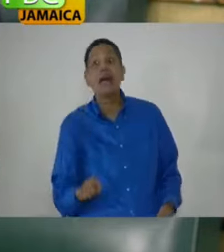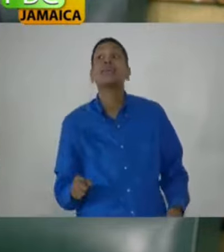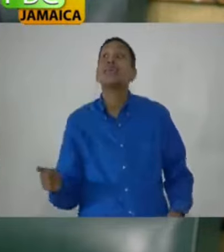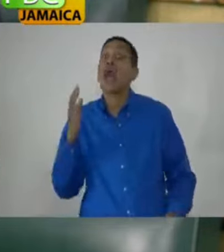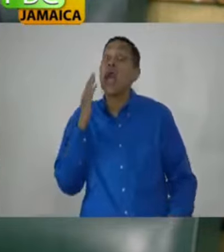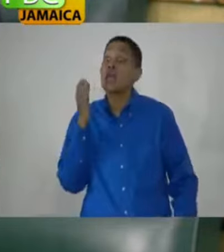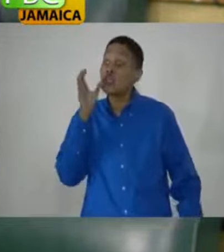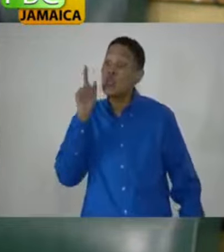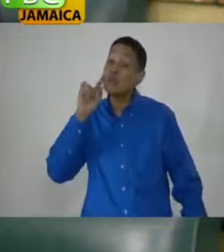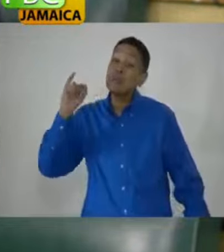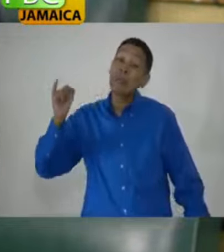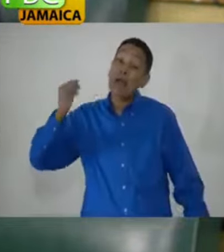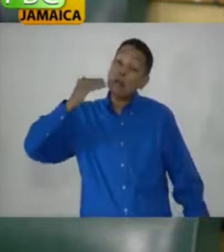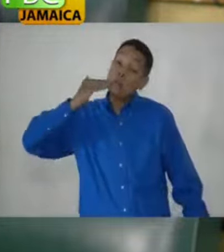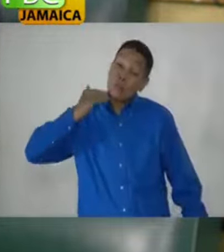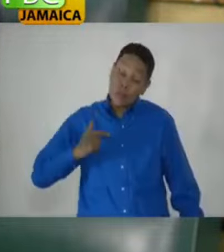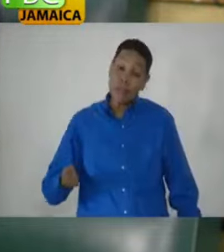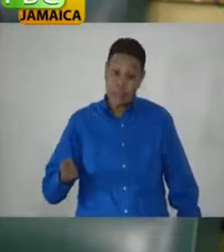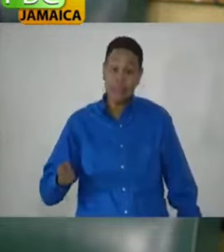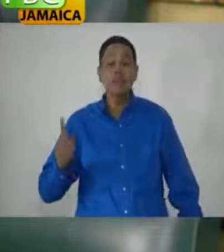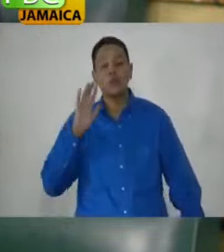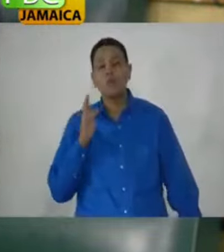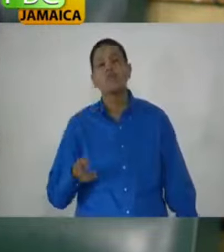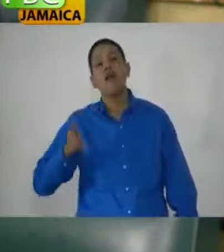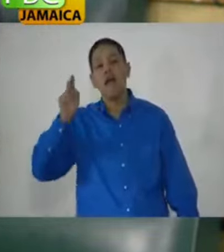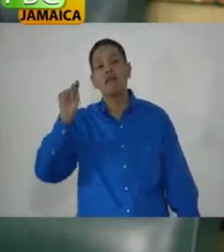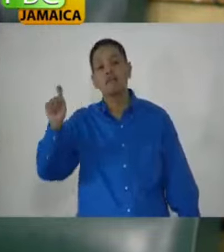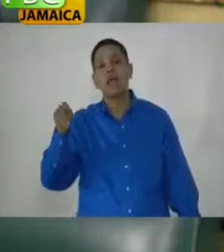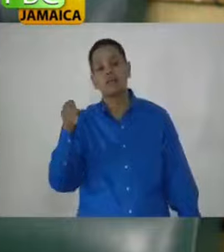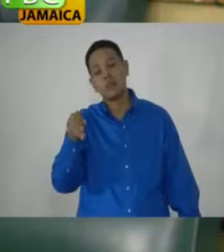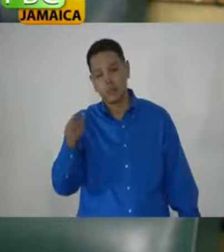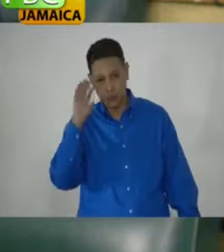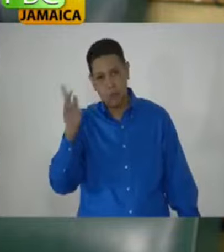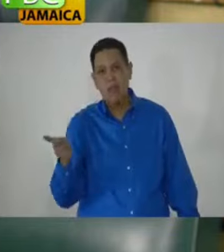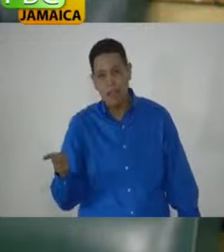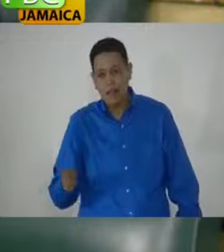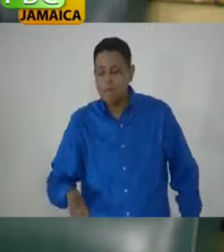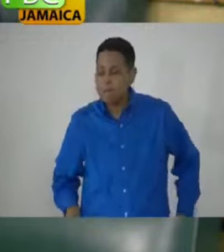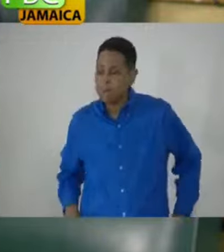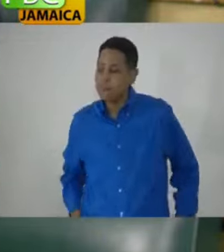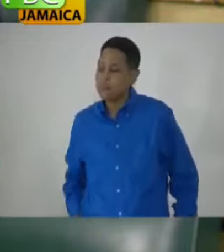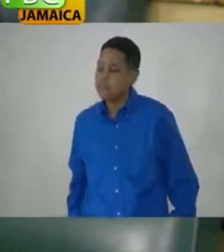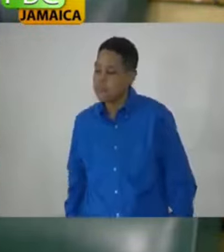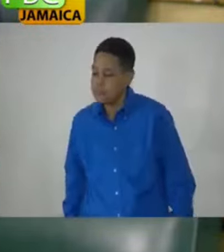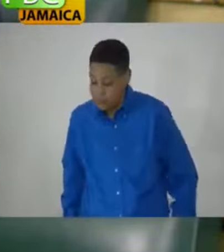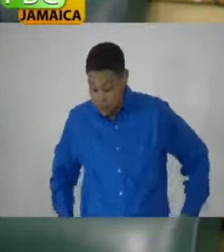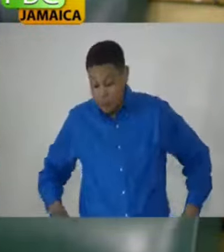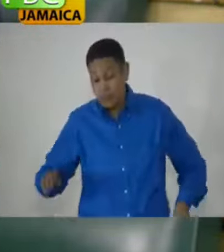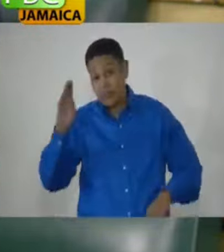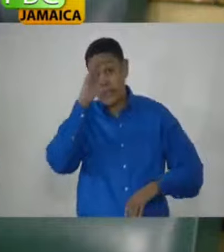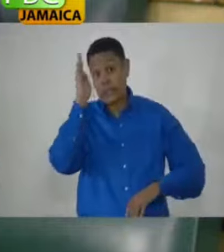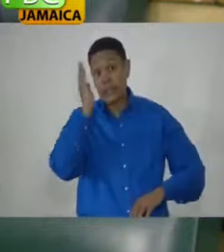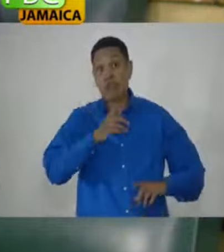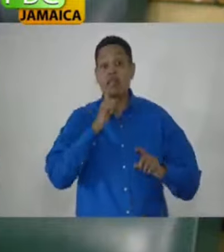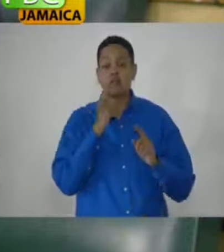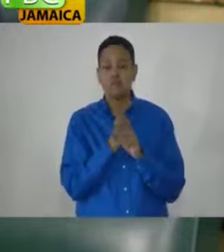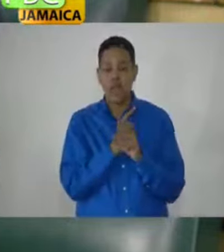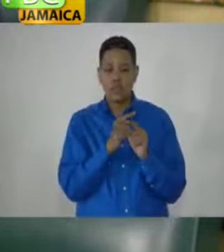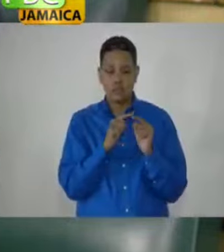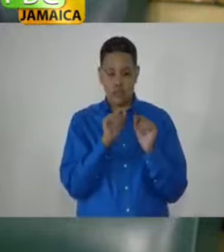A beverage with higher sugar content will attract a higher SCT, directly and